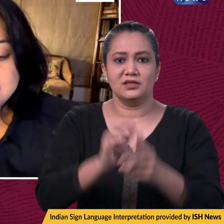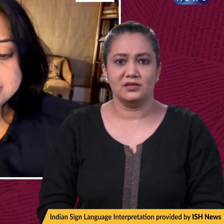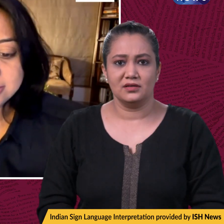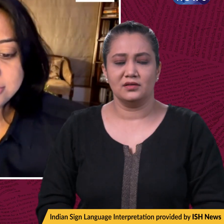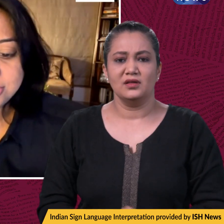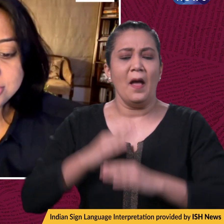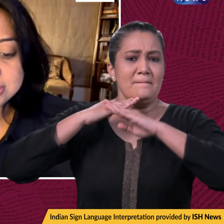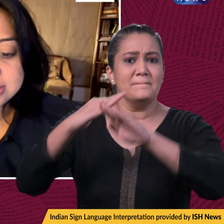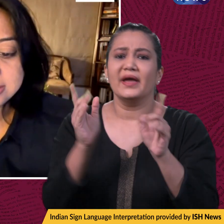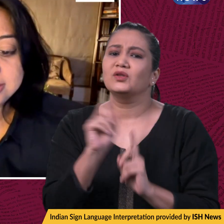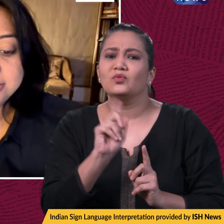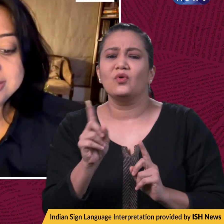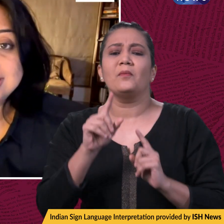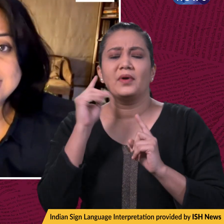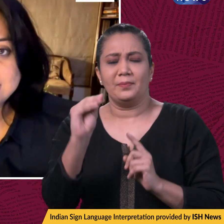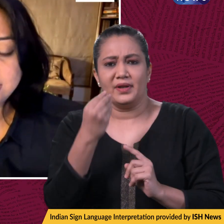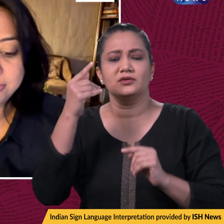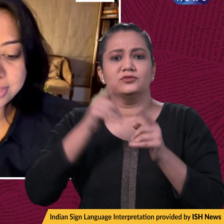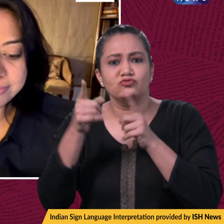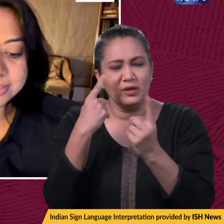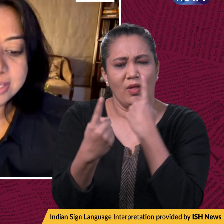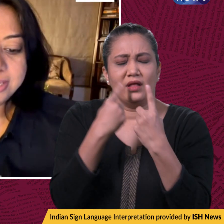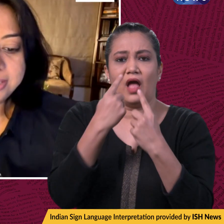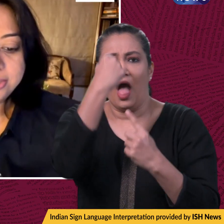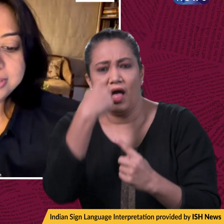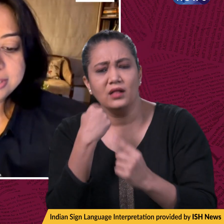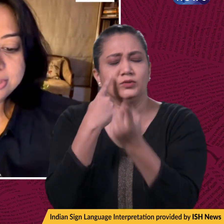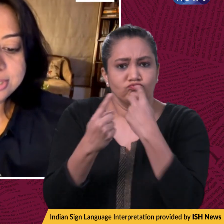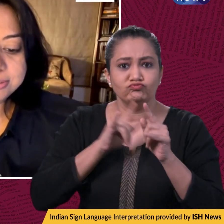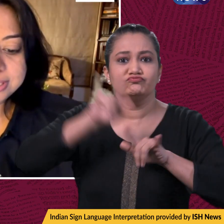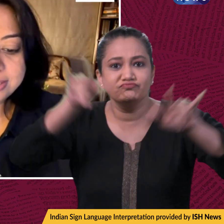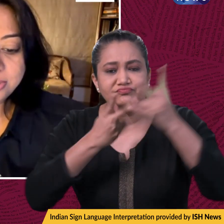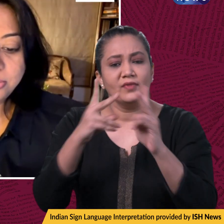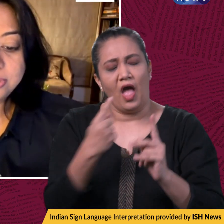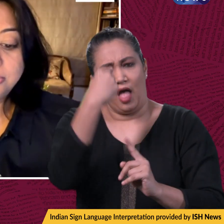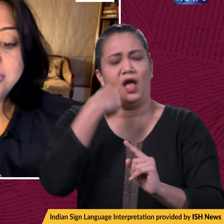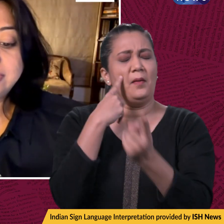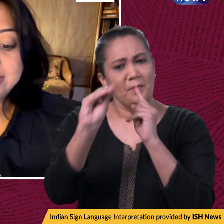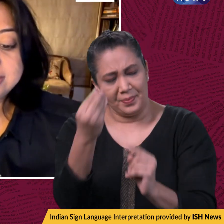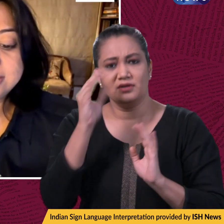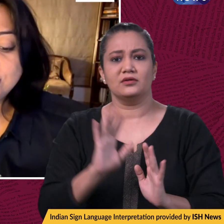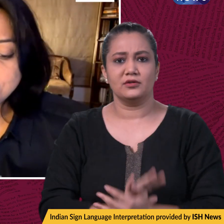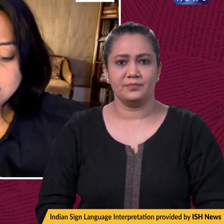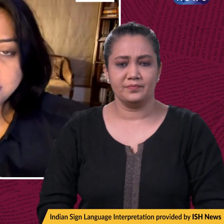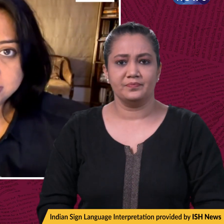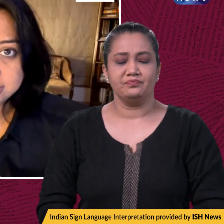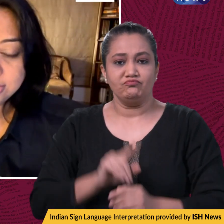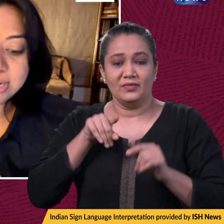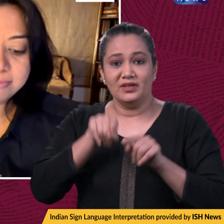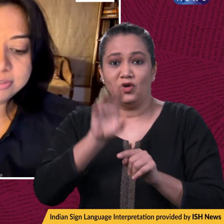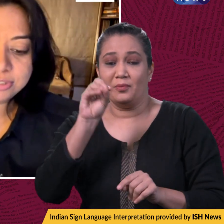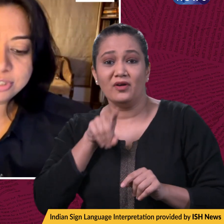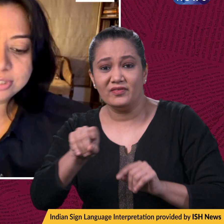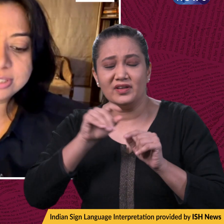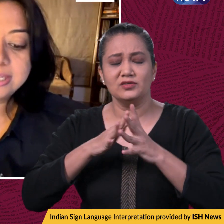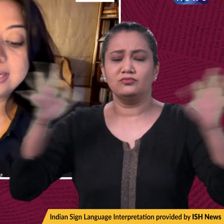travel bans, countries should consider increasing testing of travelers. The UN Secretary General said, and I quote, "With a virus that is truly borderless,